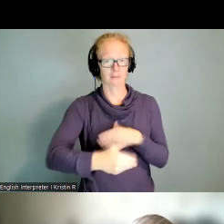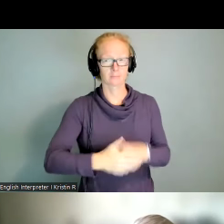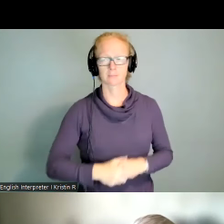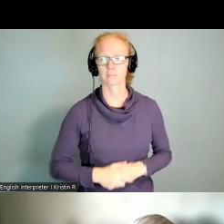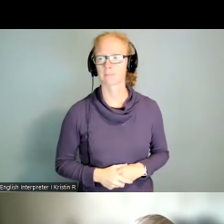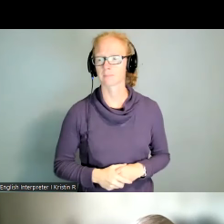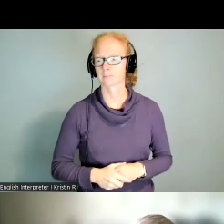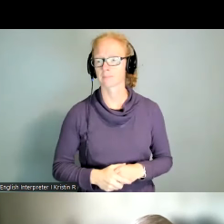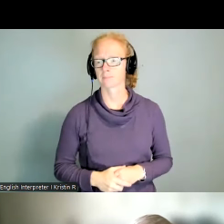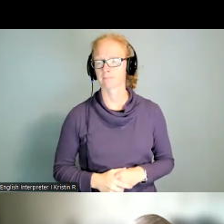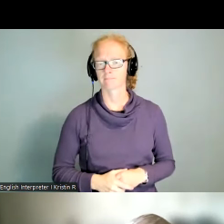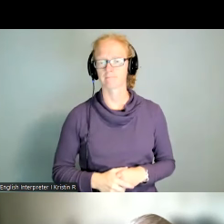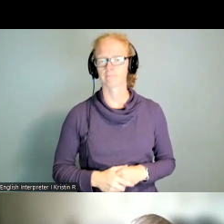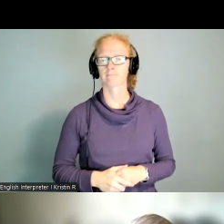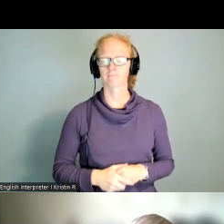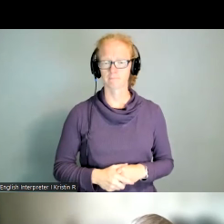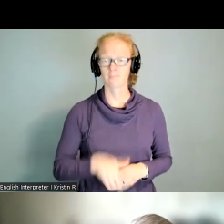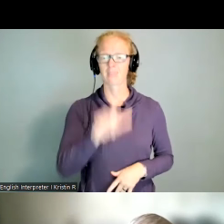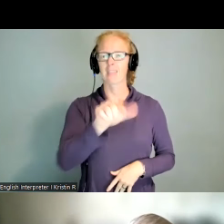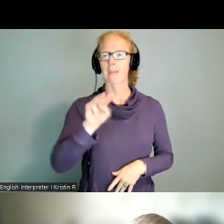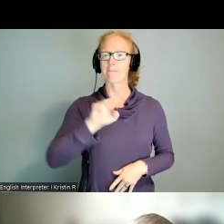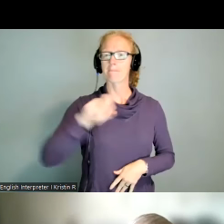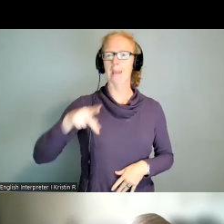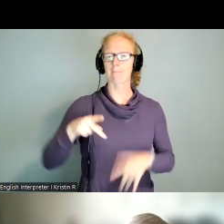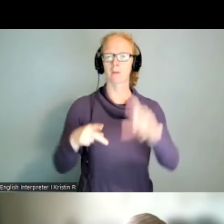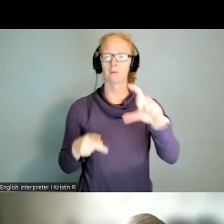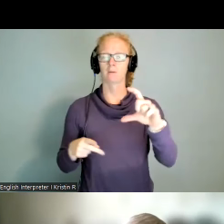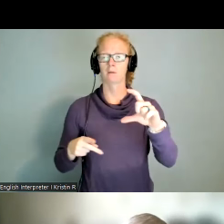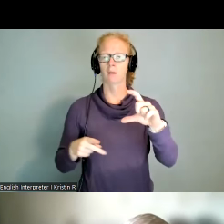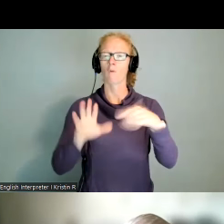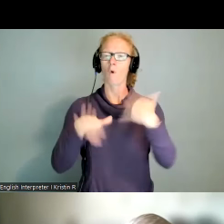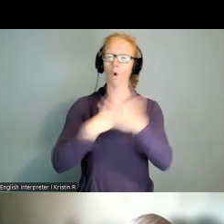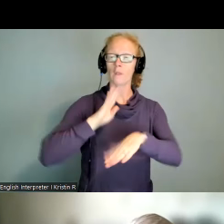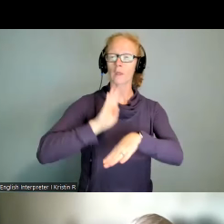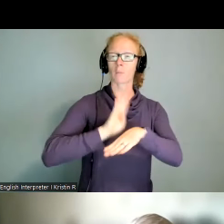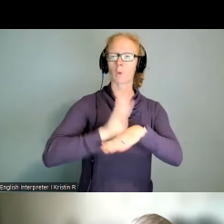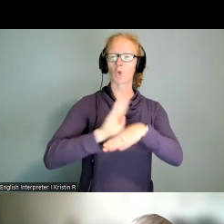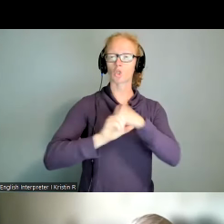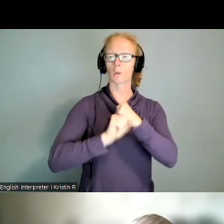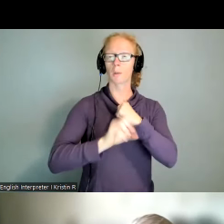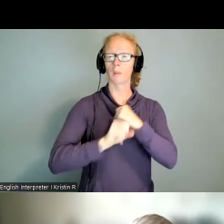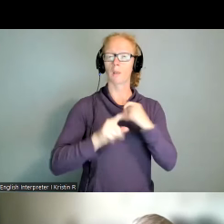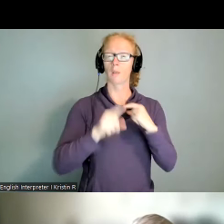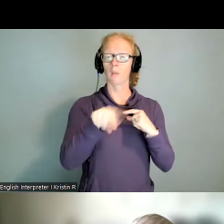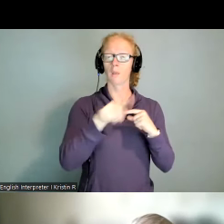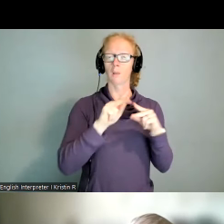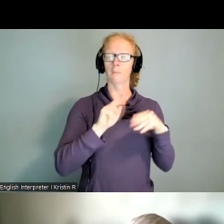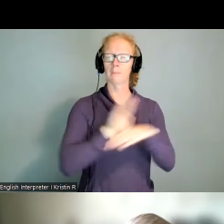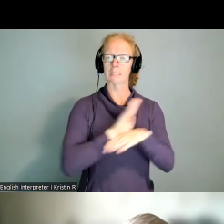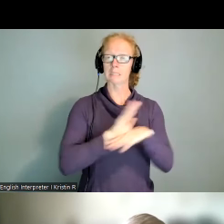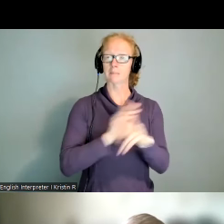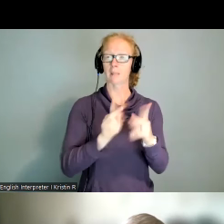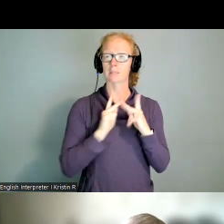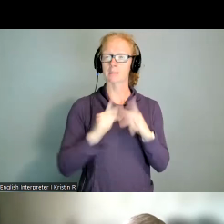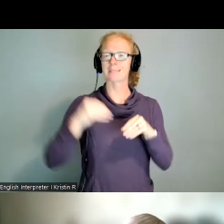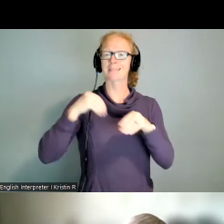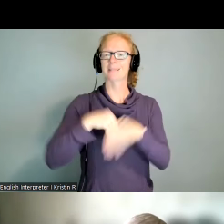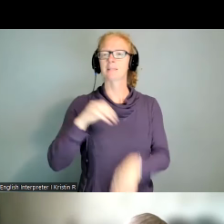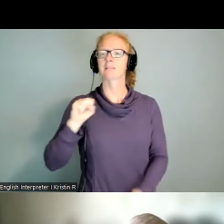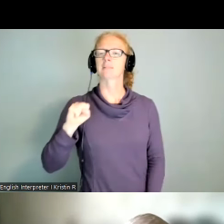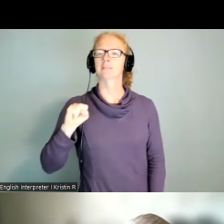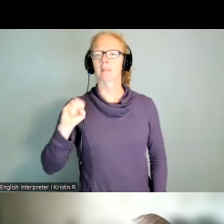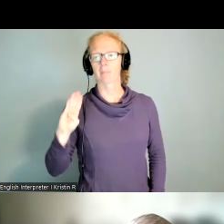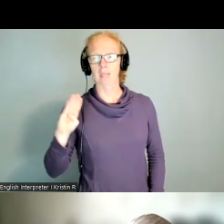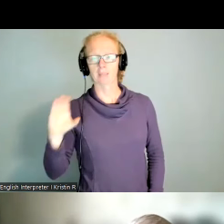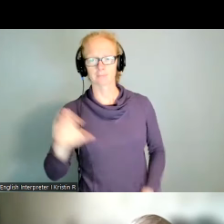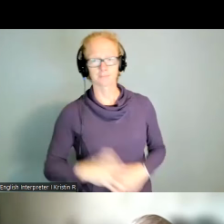So here's a map of the commercial properties in the South Bay. And of course, they're mostly on the major arterials,